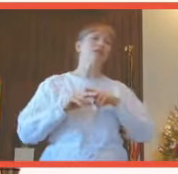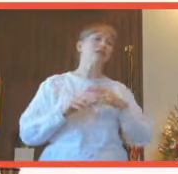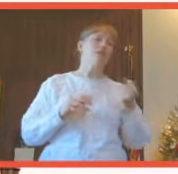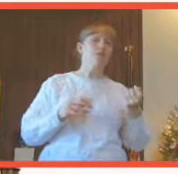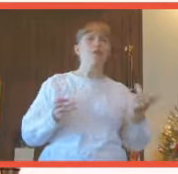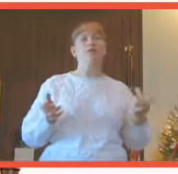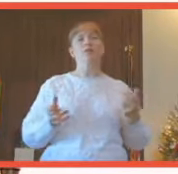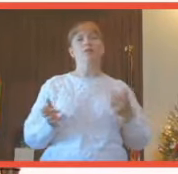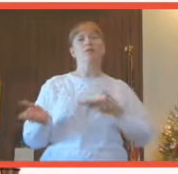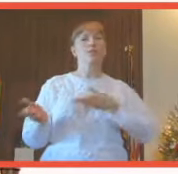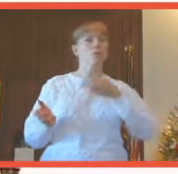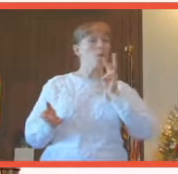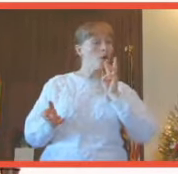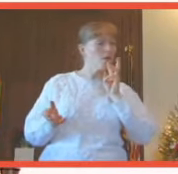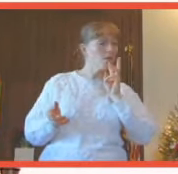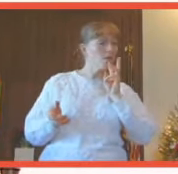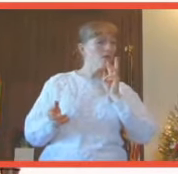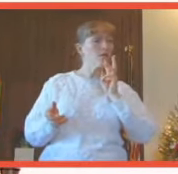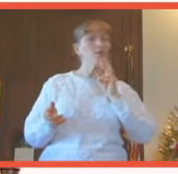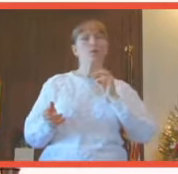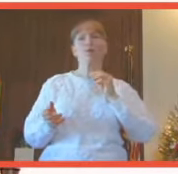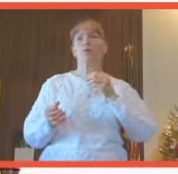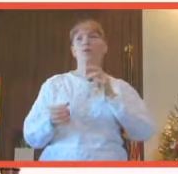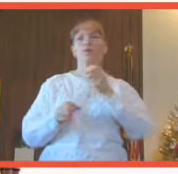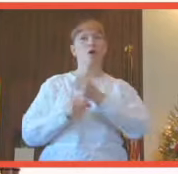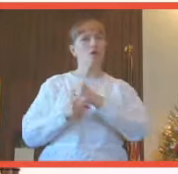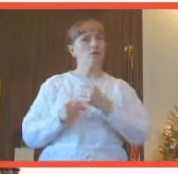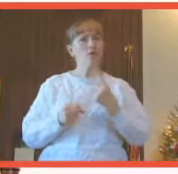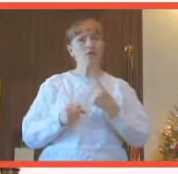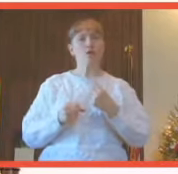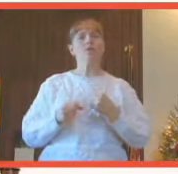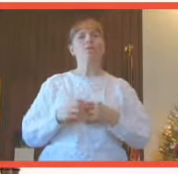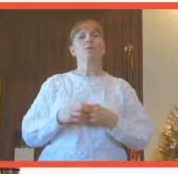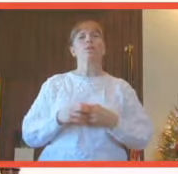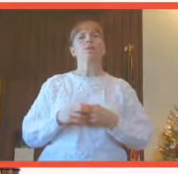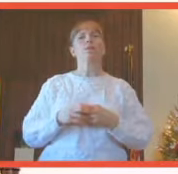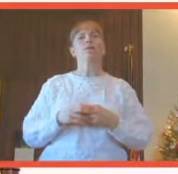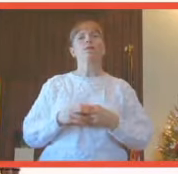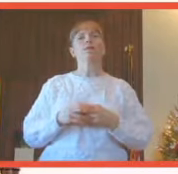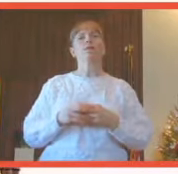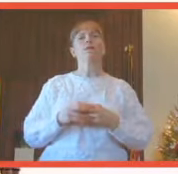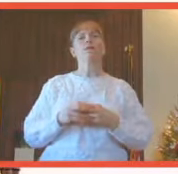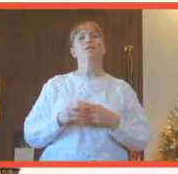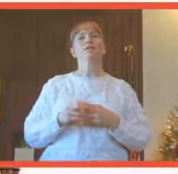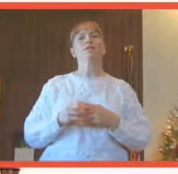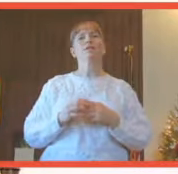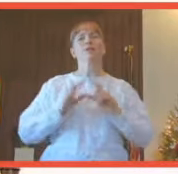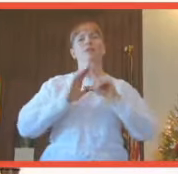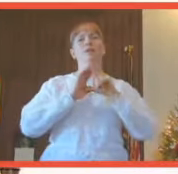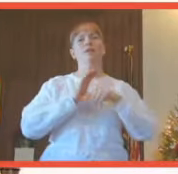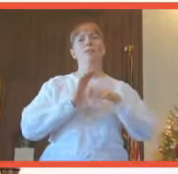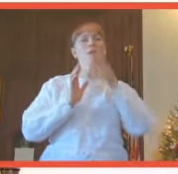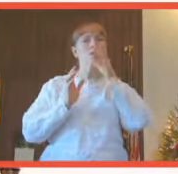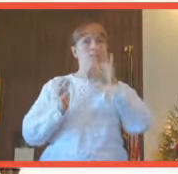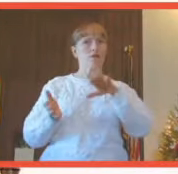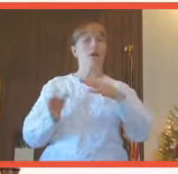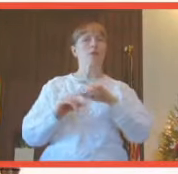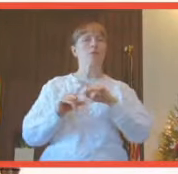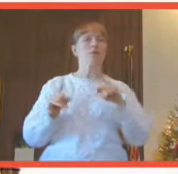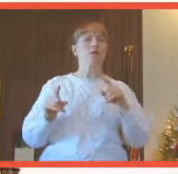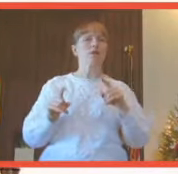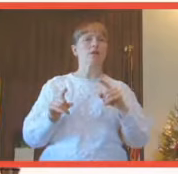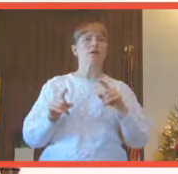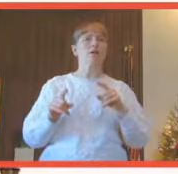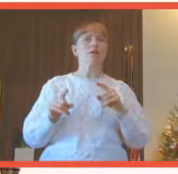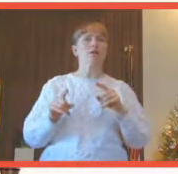her, bring her drinks of water. In the morning, bring her a cup of coffee. And eventually her mother did die, but